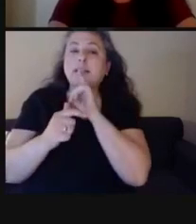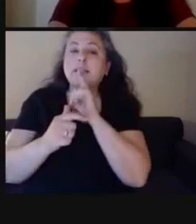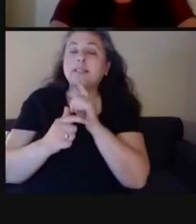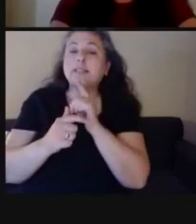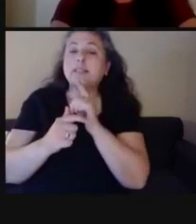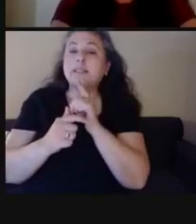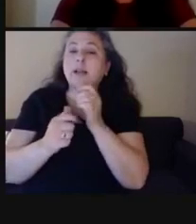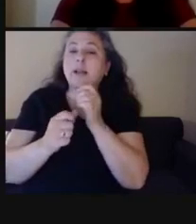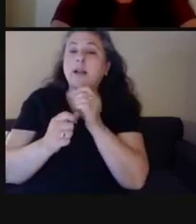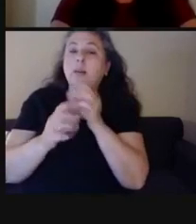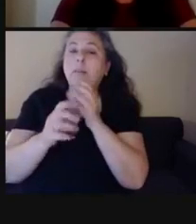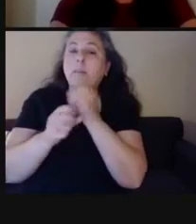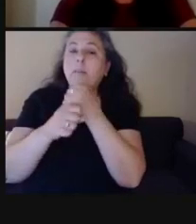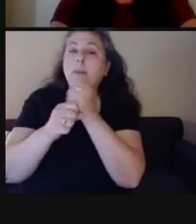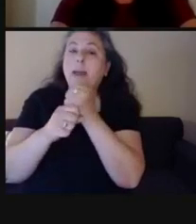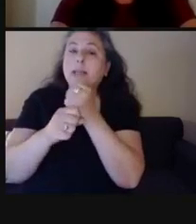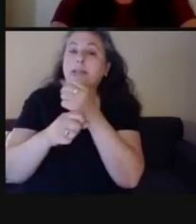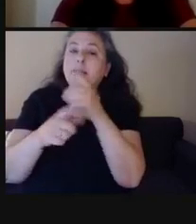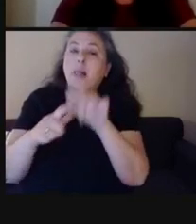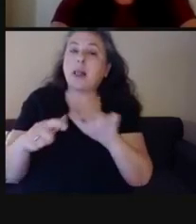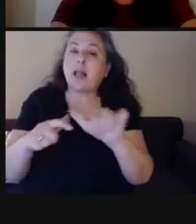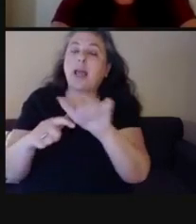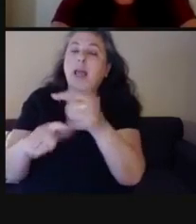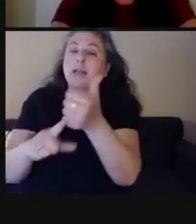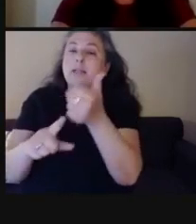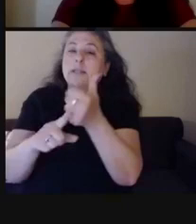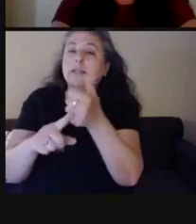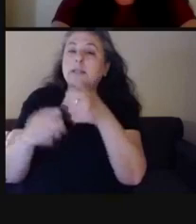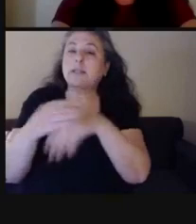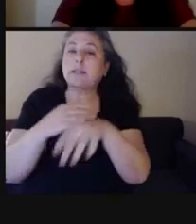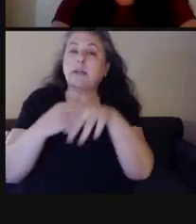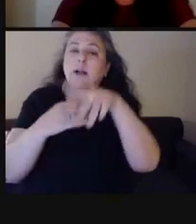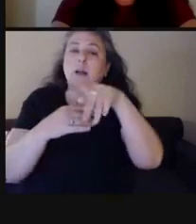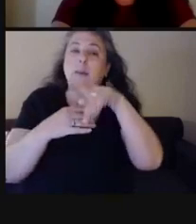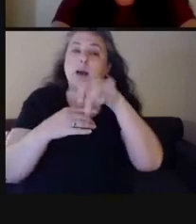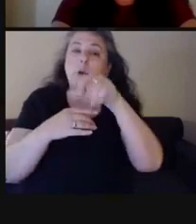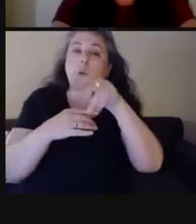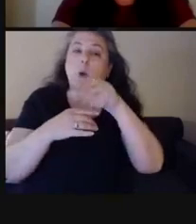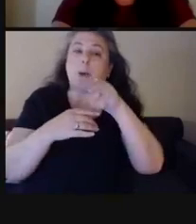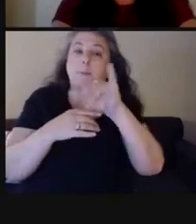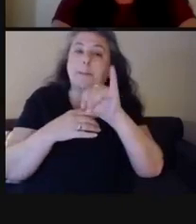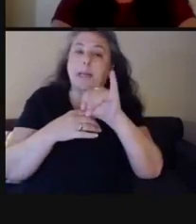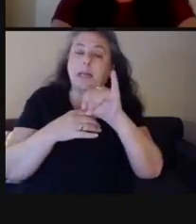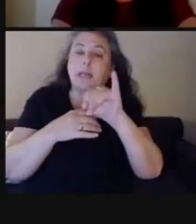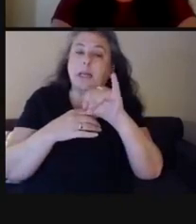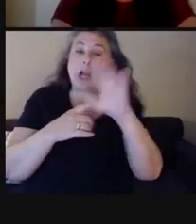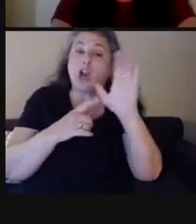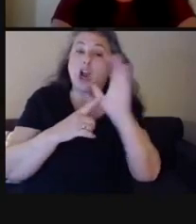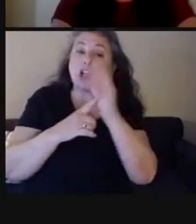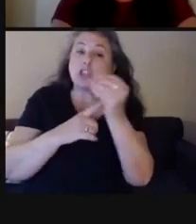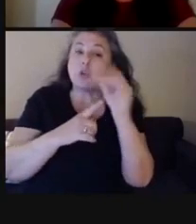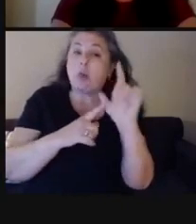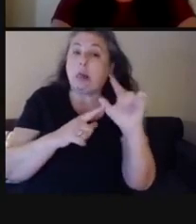that makes up land. In the Potawatomi culture, in the Potawatomi language,